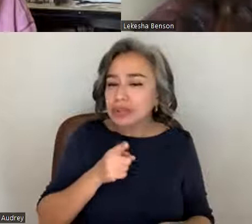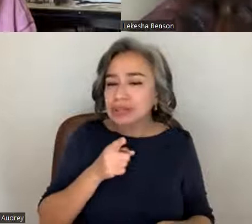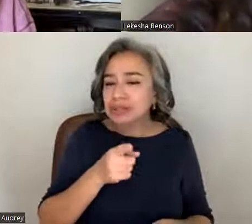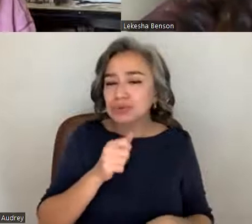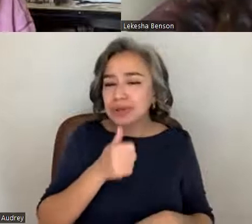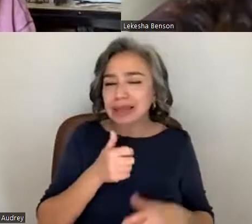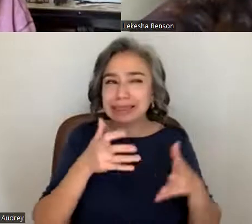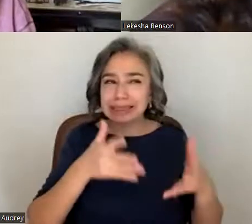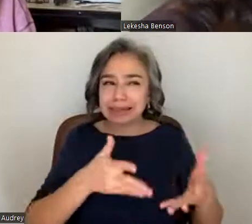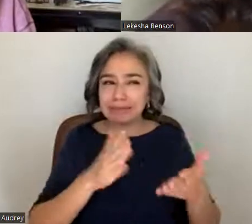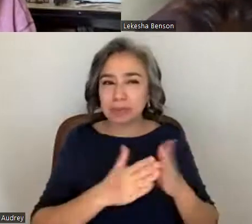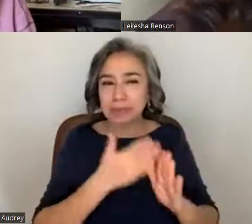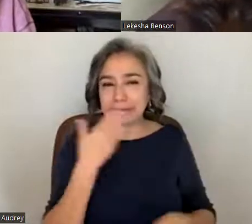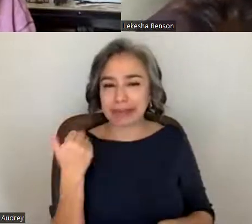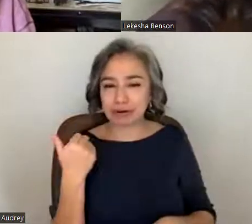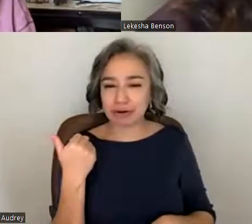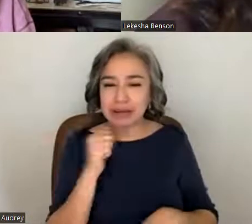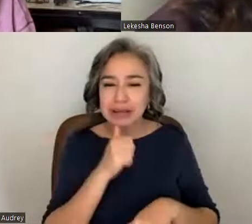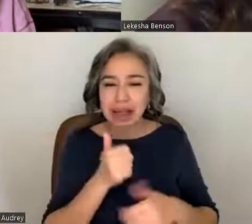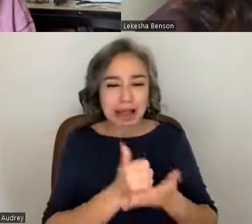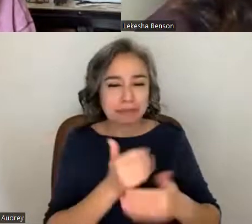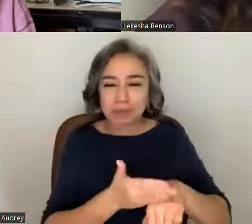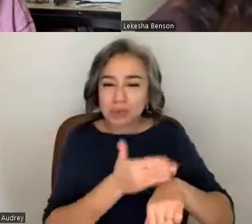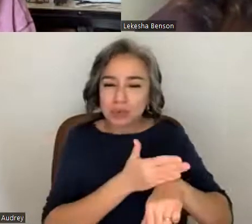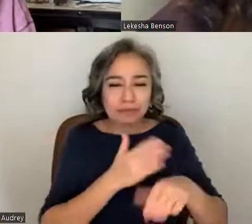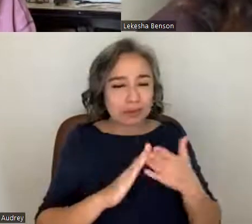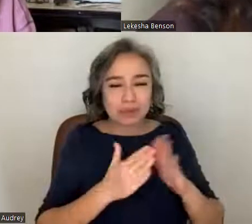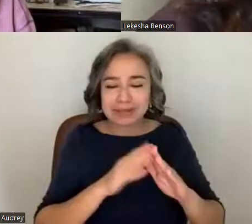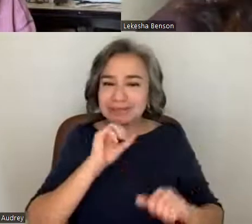better than you found it. And then there's no,